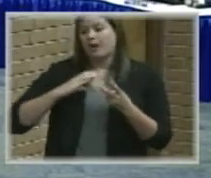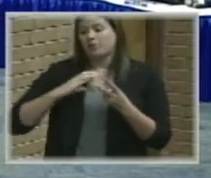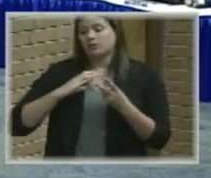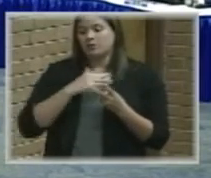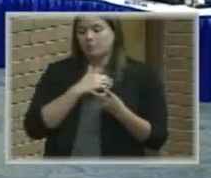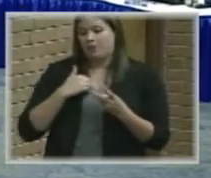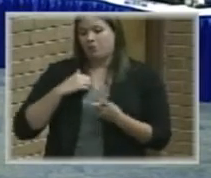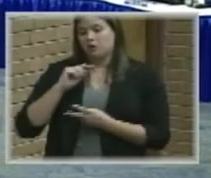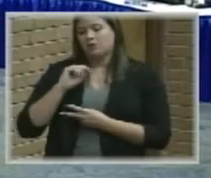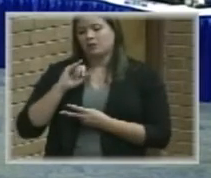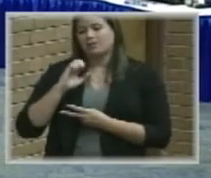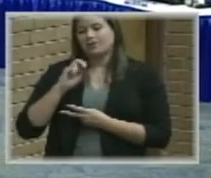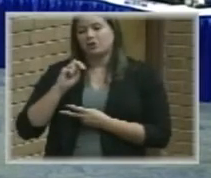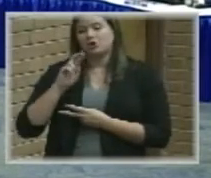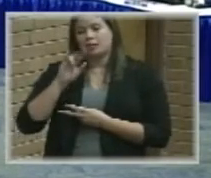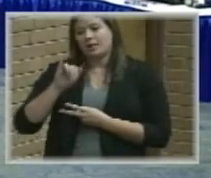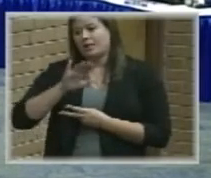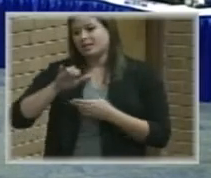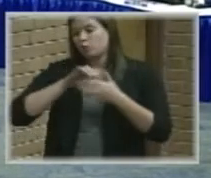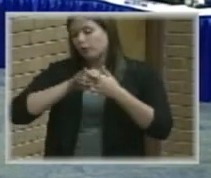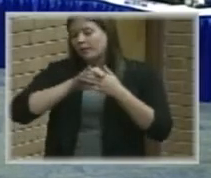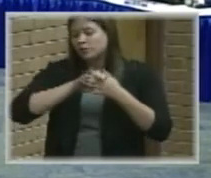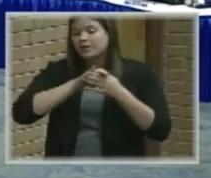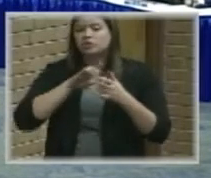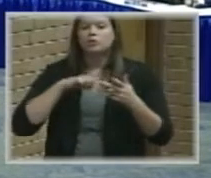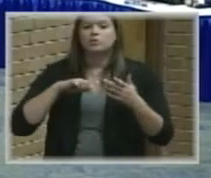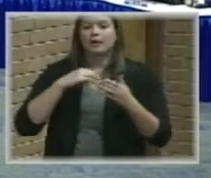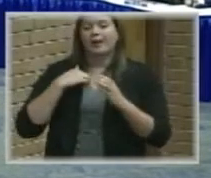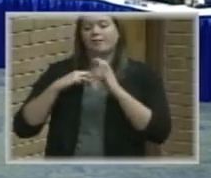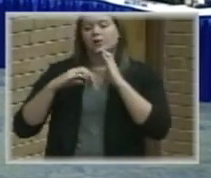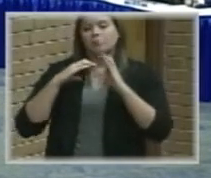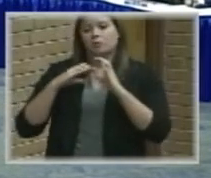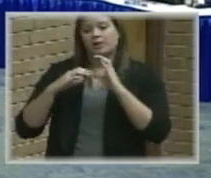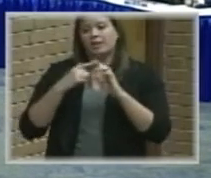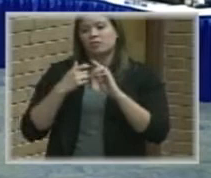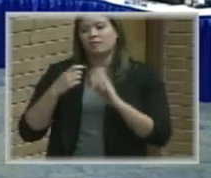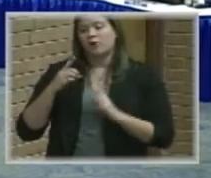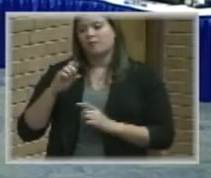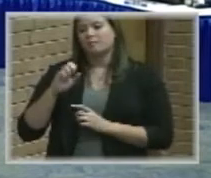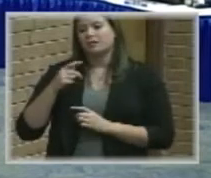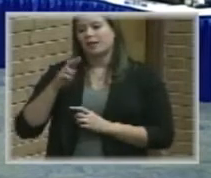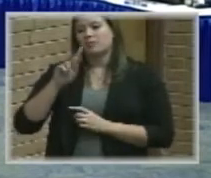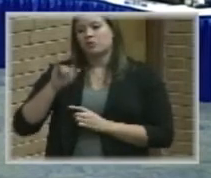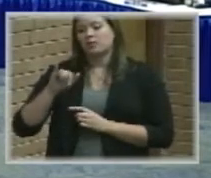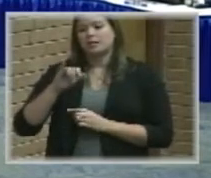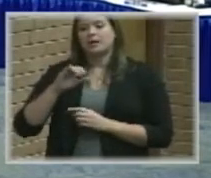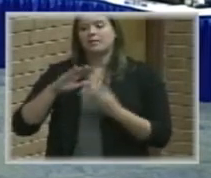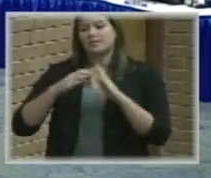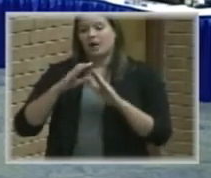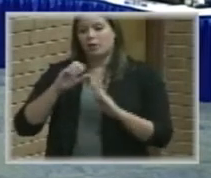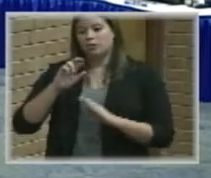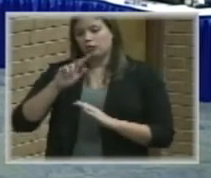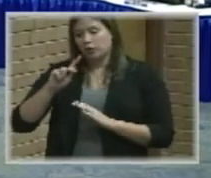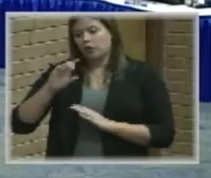congratulations. We have a communication from the Deputy Town Clerk, David Marcus,